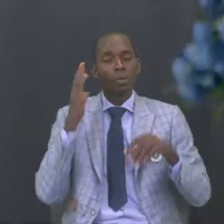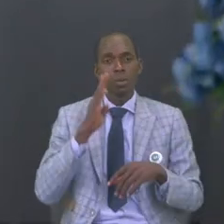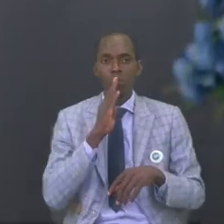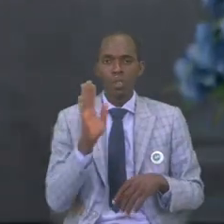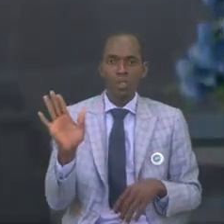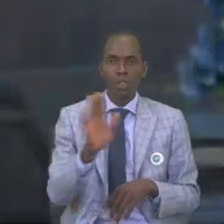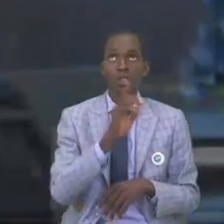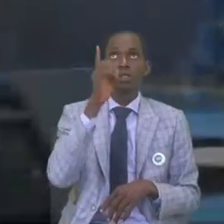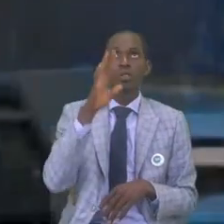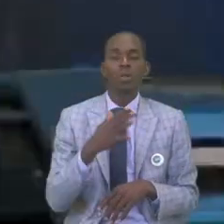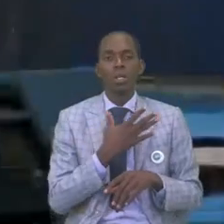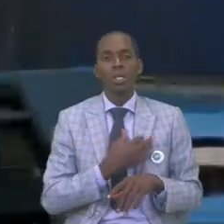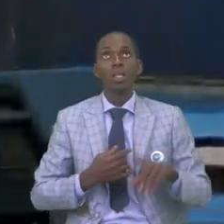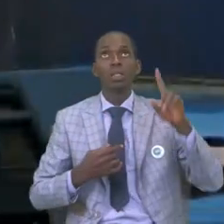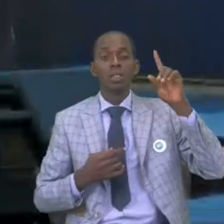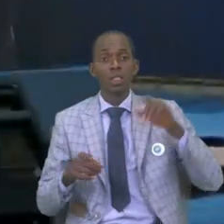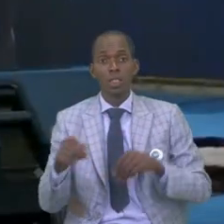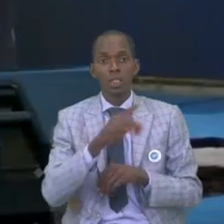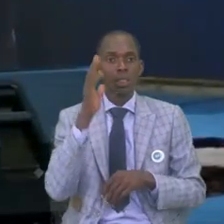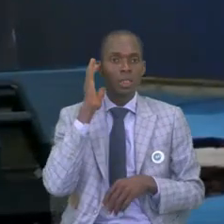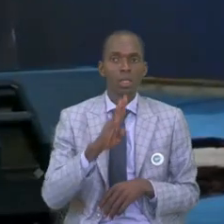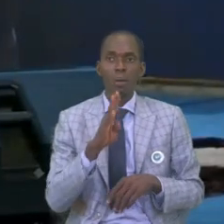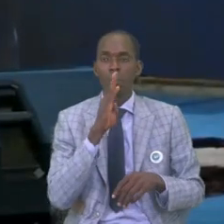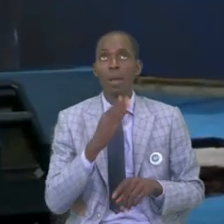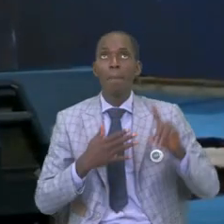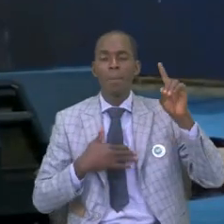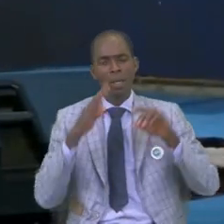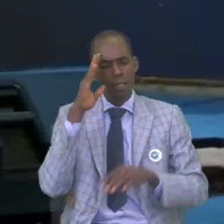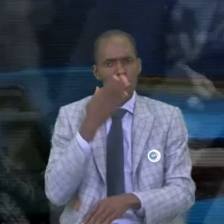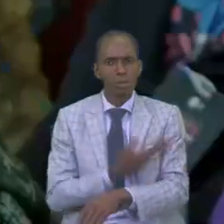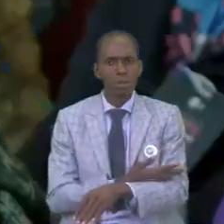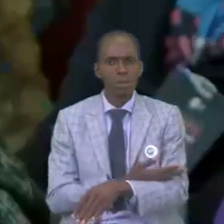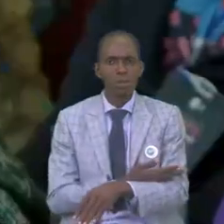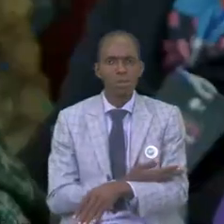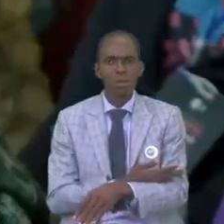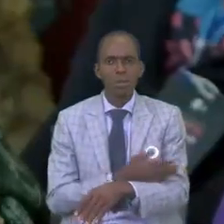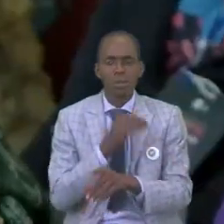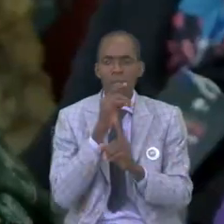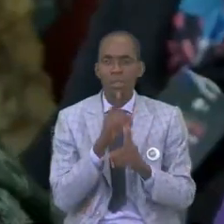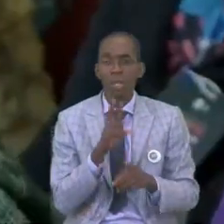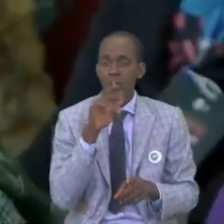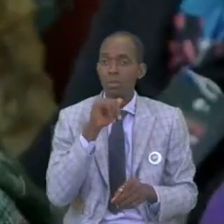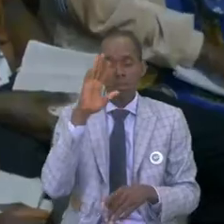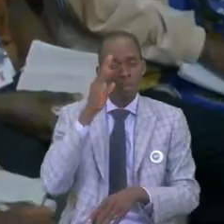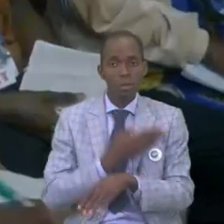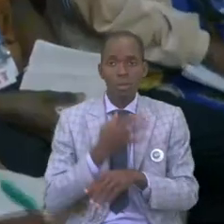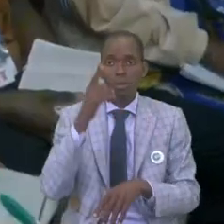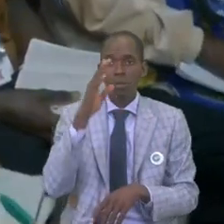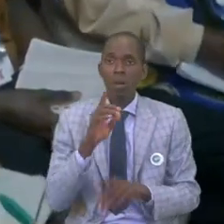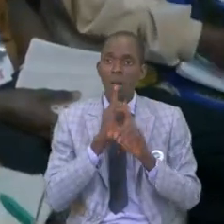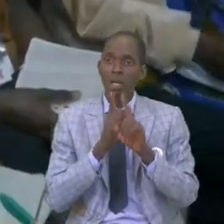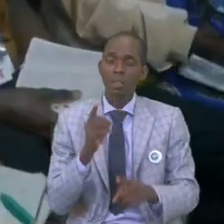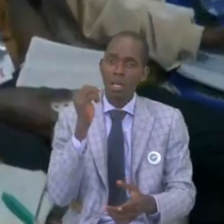be my son. I thought the sons and the daughters would say amen. And number two here is